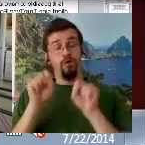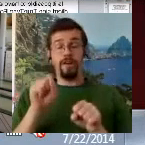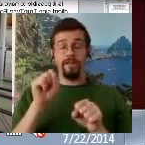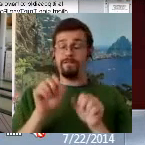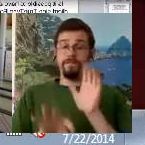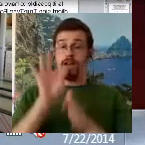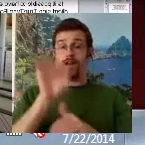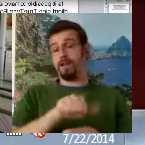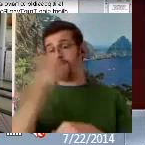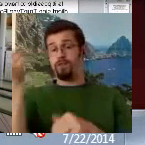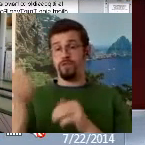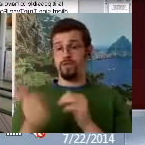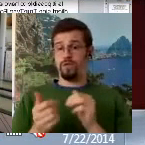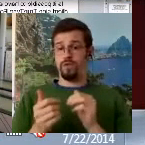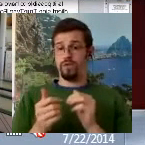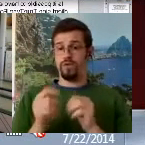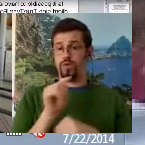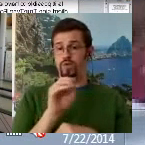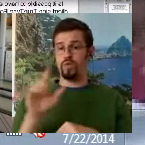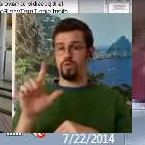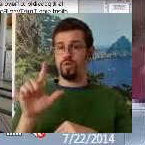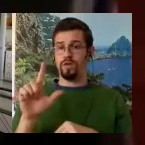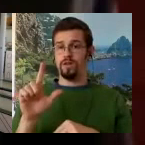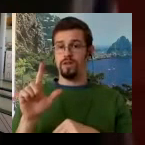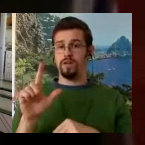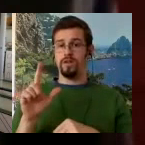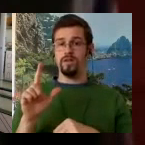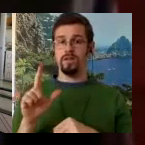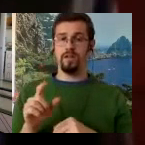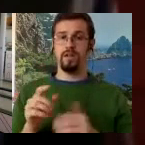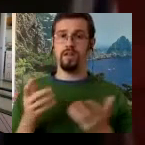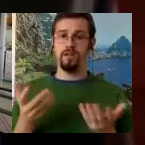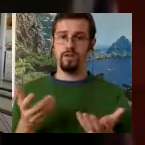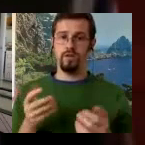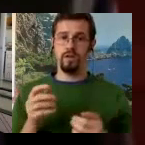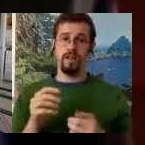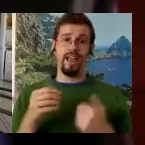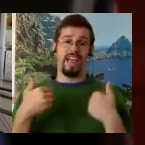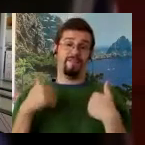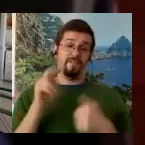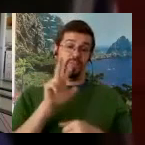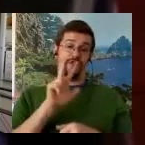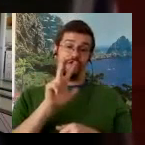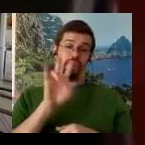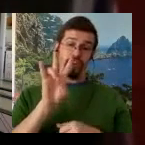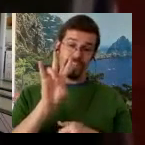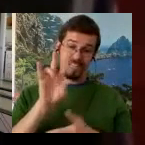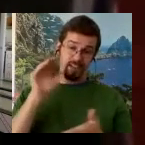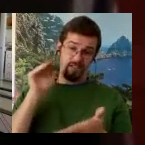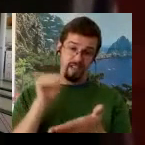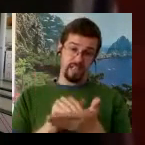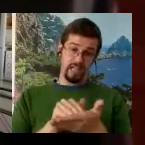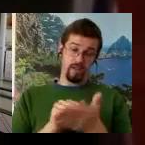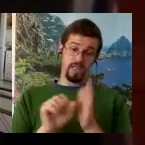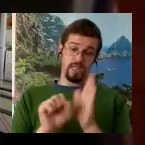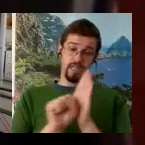use. Uh-huh. Since we are dealing with the 37,000 symbols, an automated